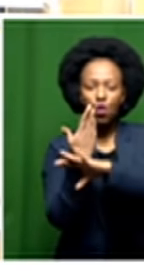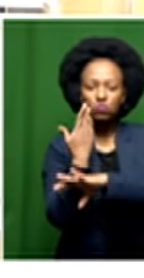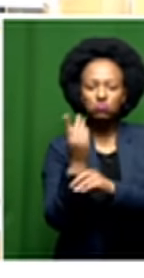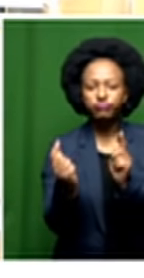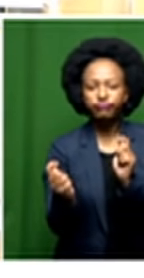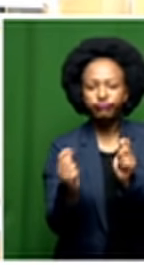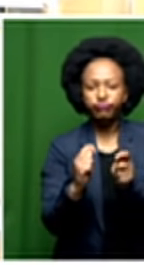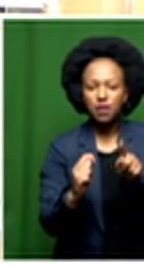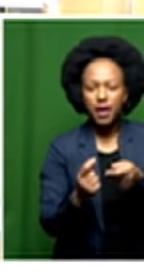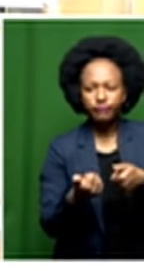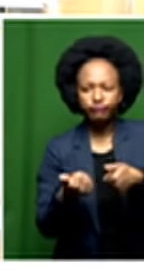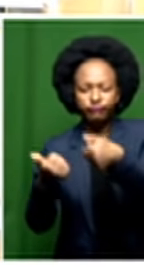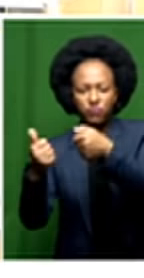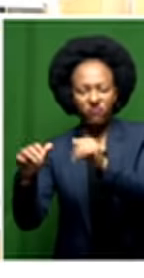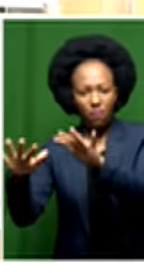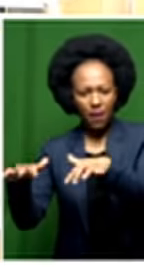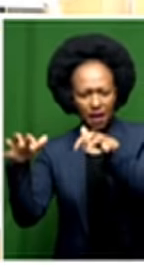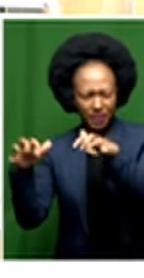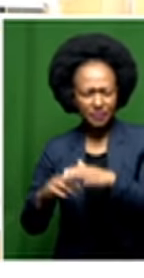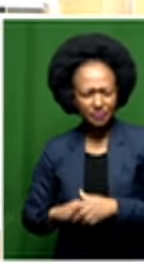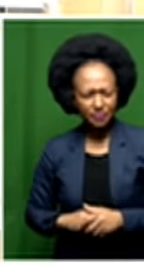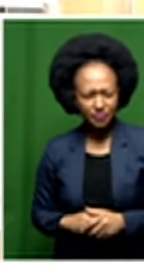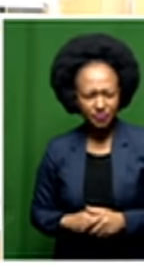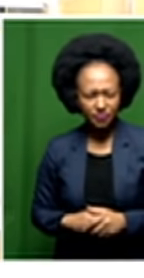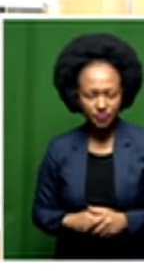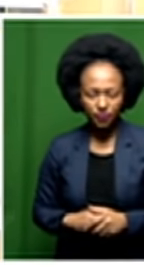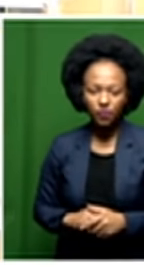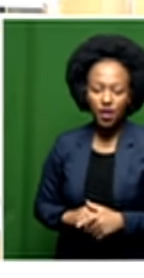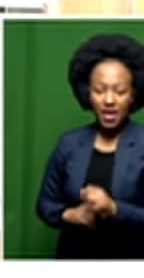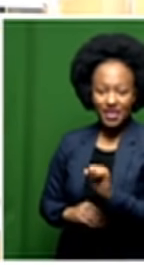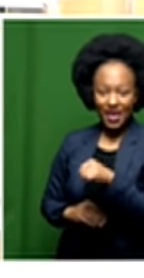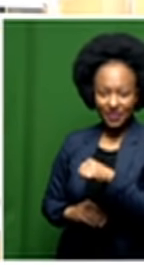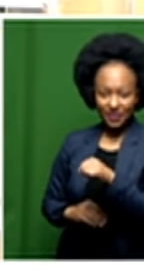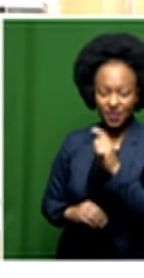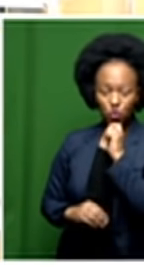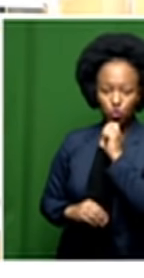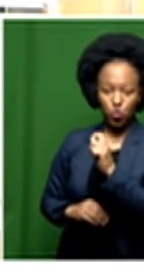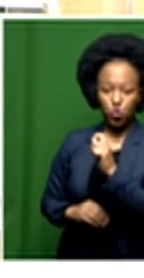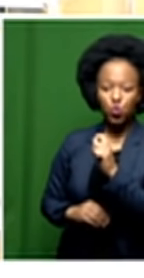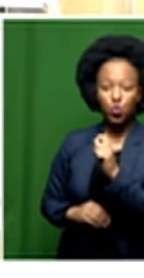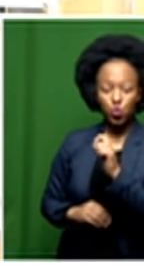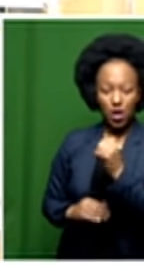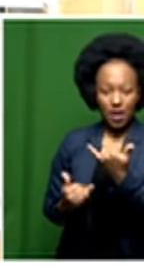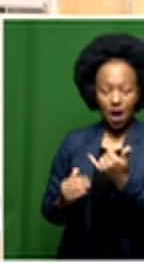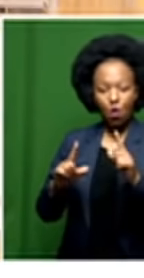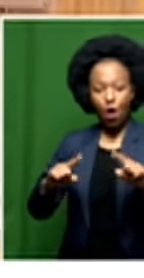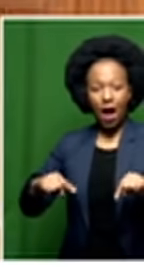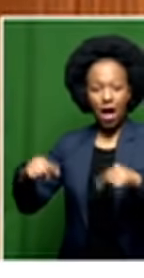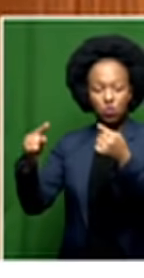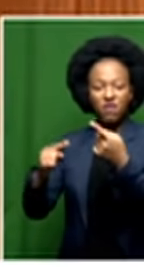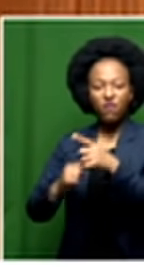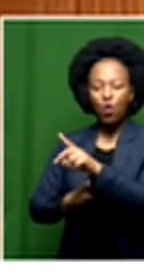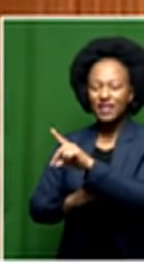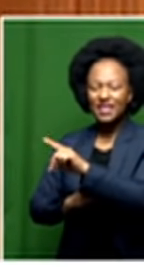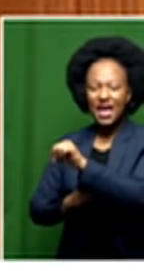should be taken back to Parliament. Yes, that is true. That is, in fact, the argument of the DA and the argument